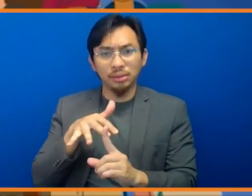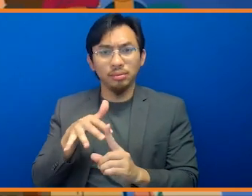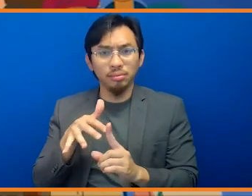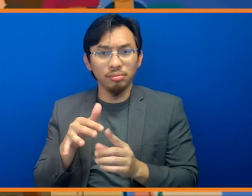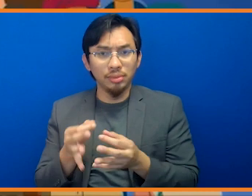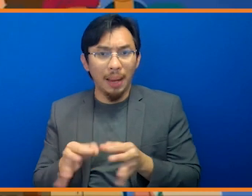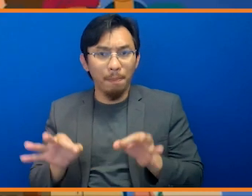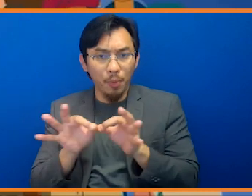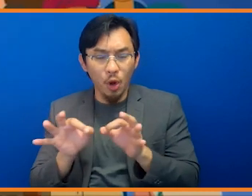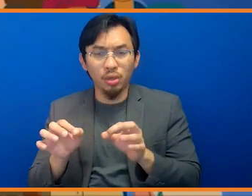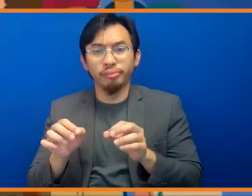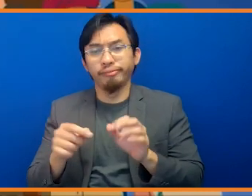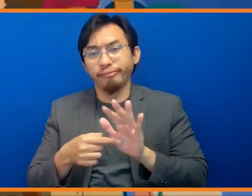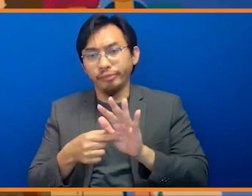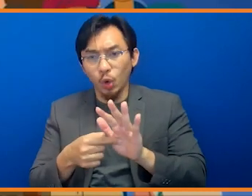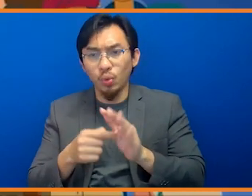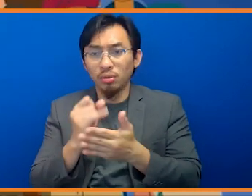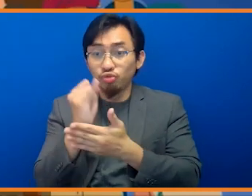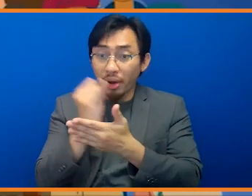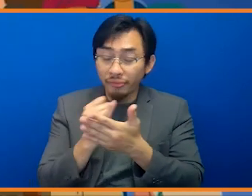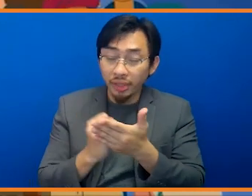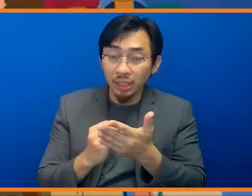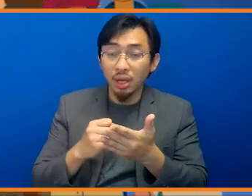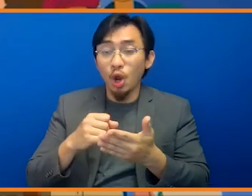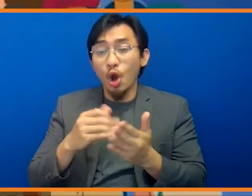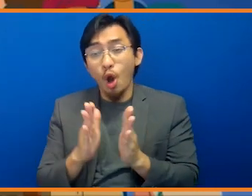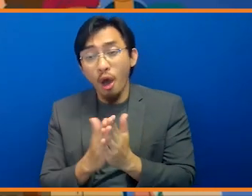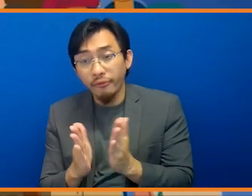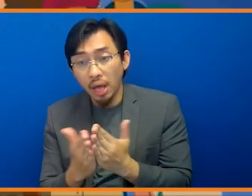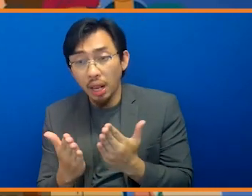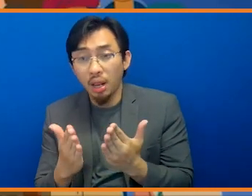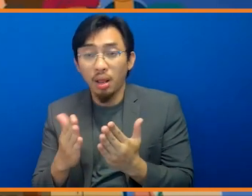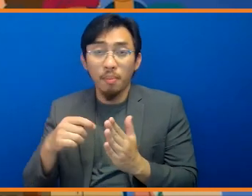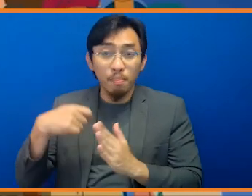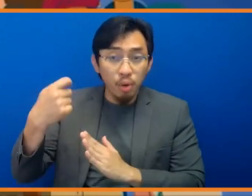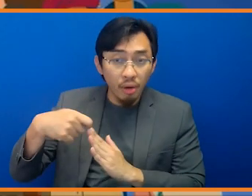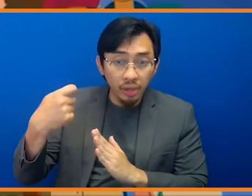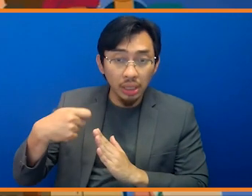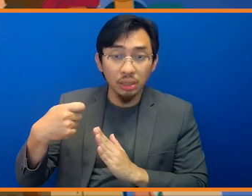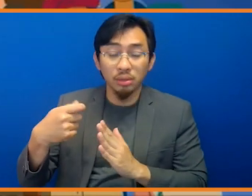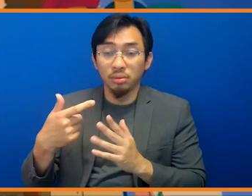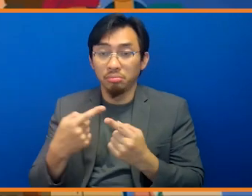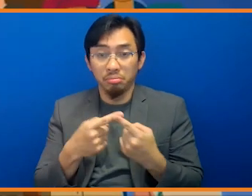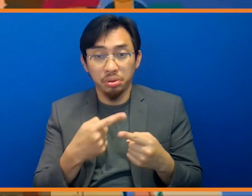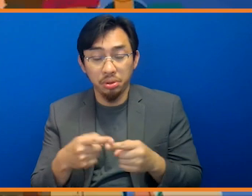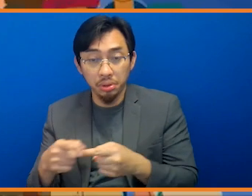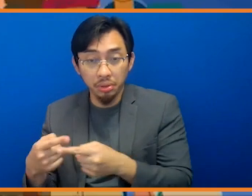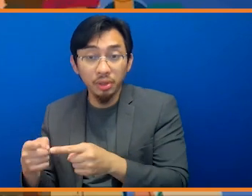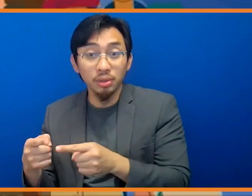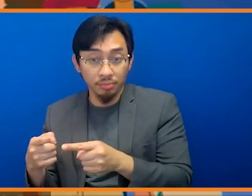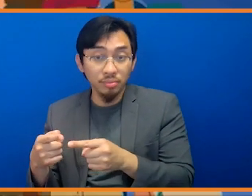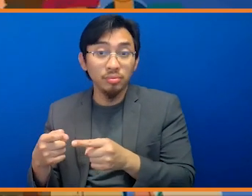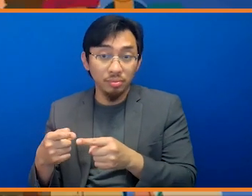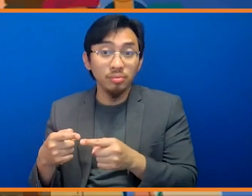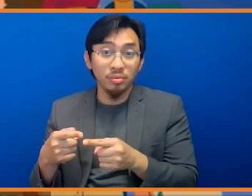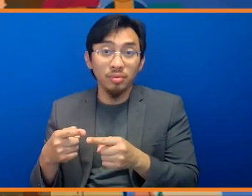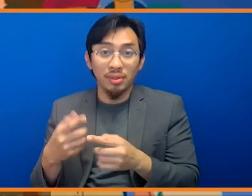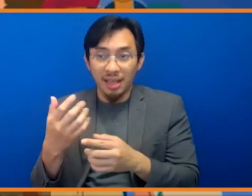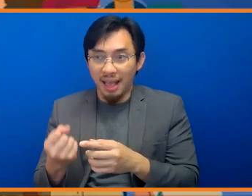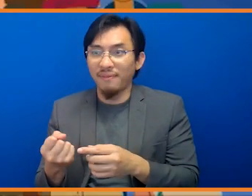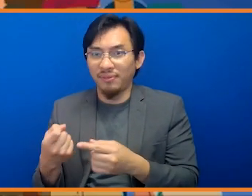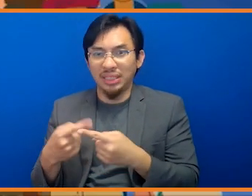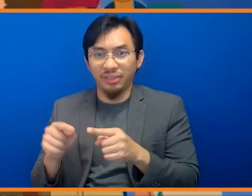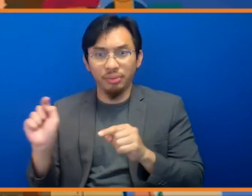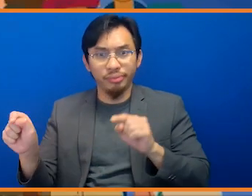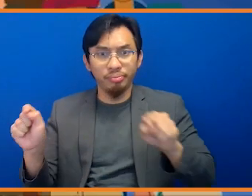And testimonies in billboards, graffiti, novels, movies, things such as that. There are various sources that